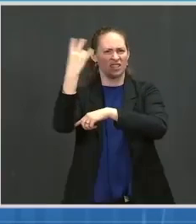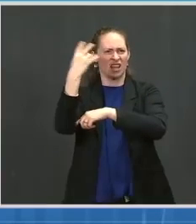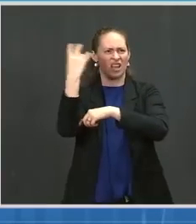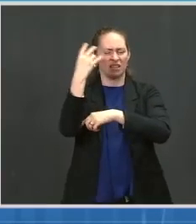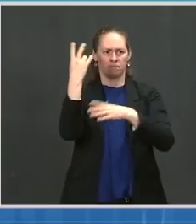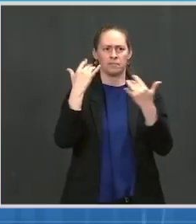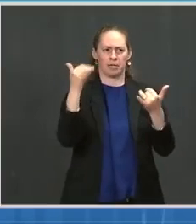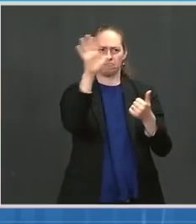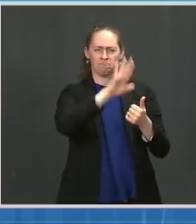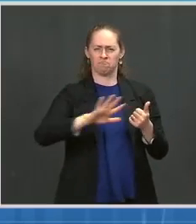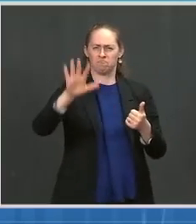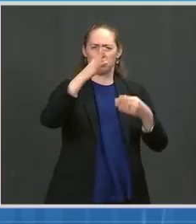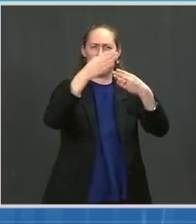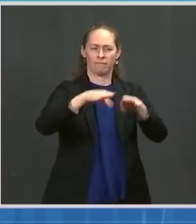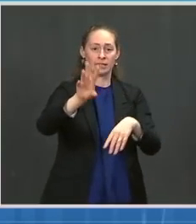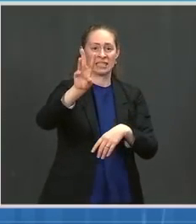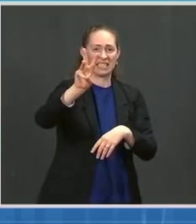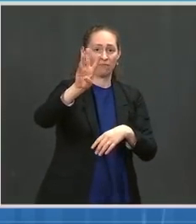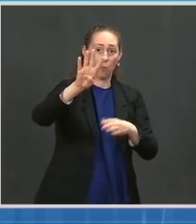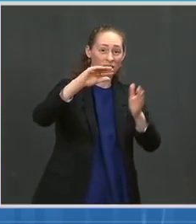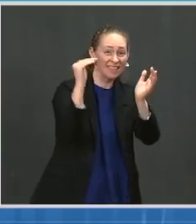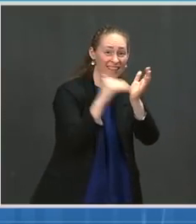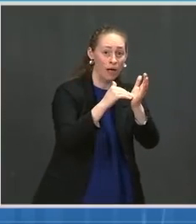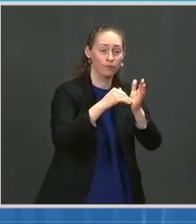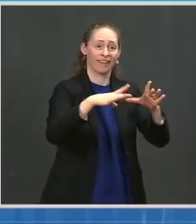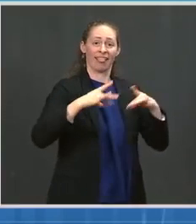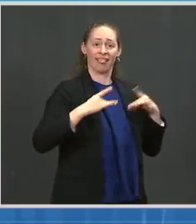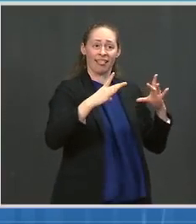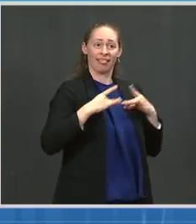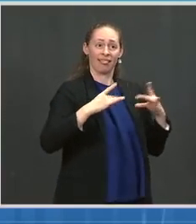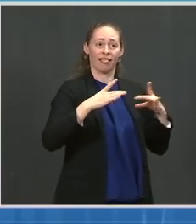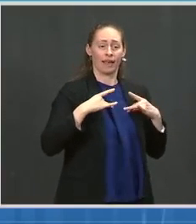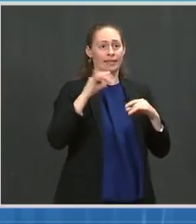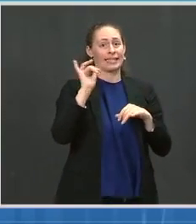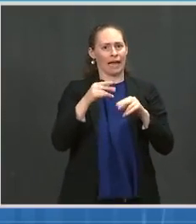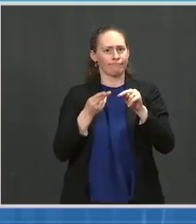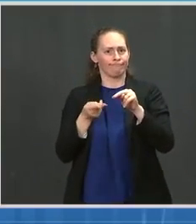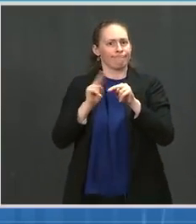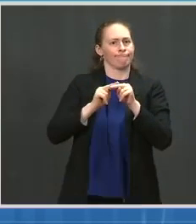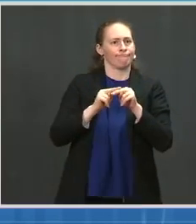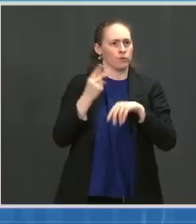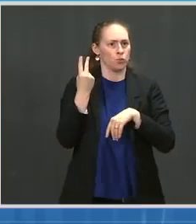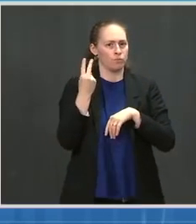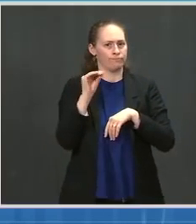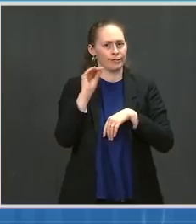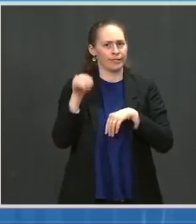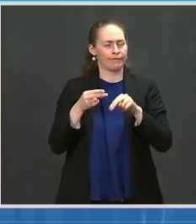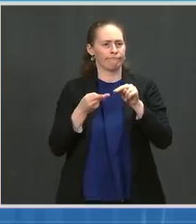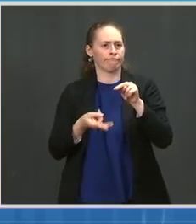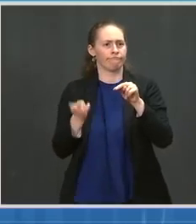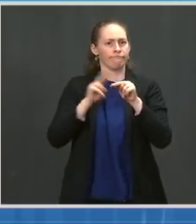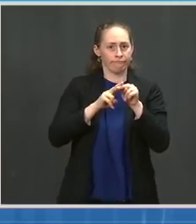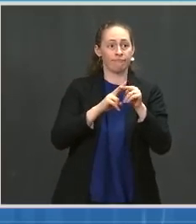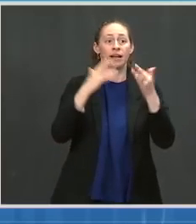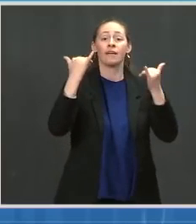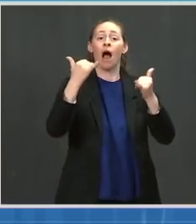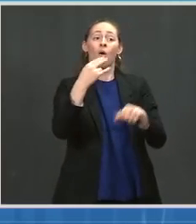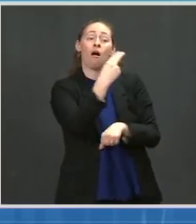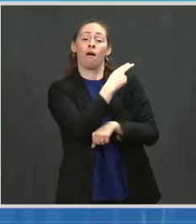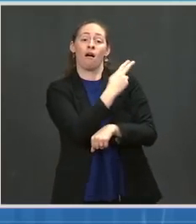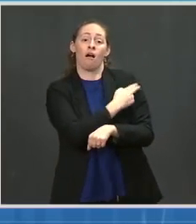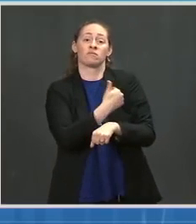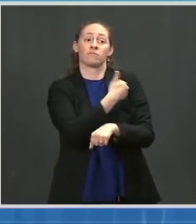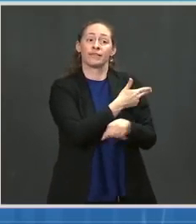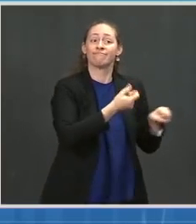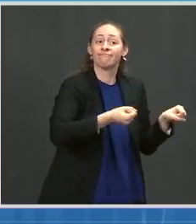64,000 per day, up about 2% from the prior 7-day period. Hospital admissions continue to also increase.